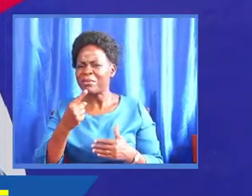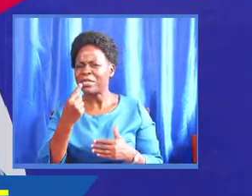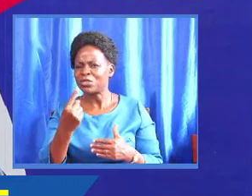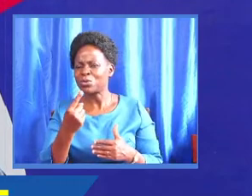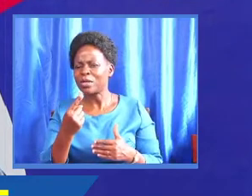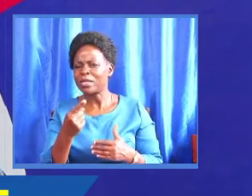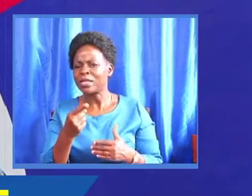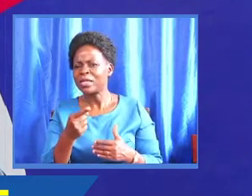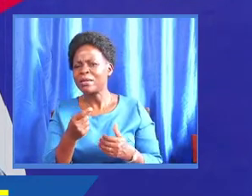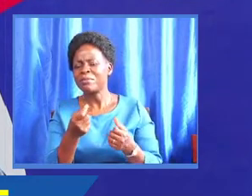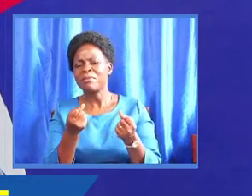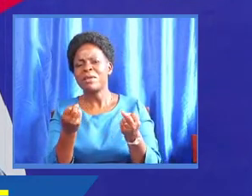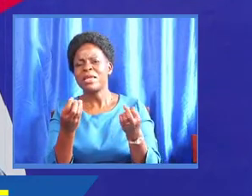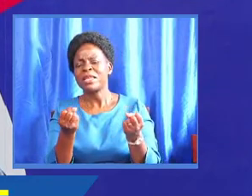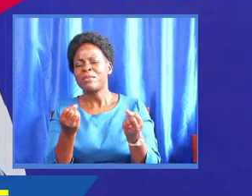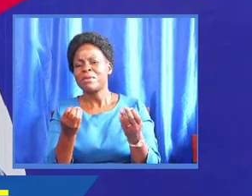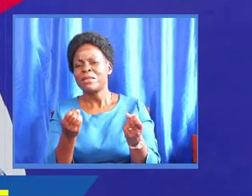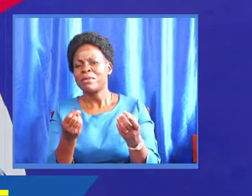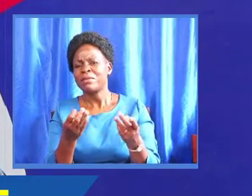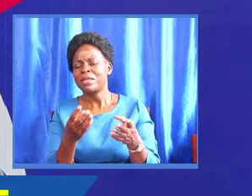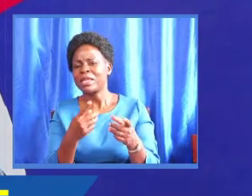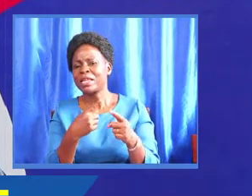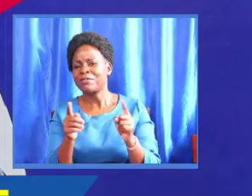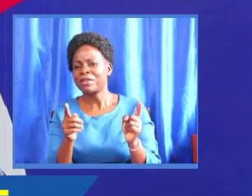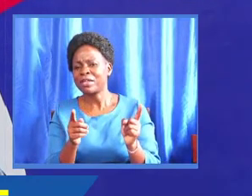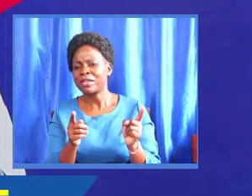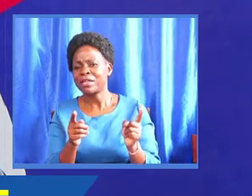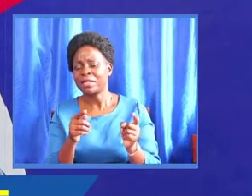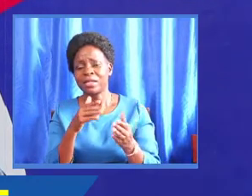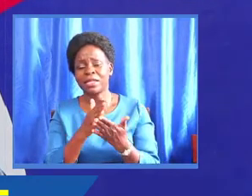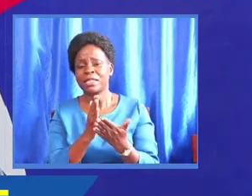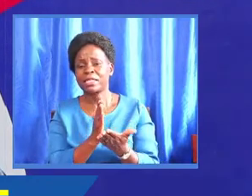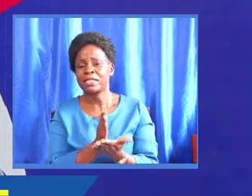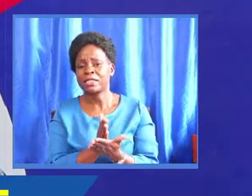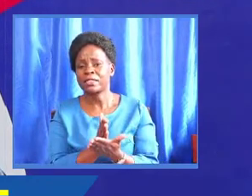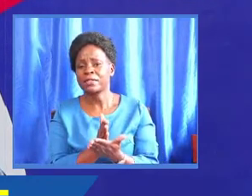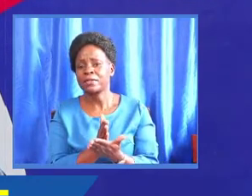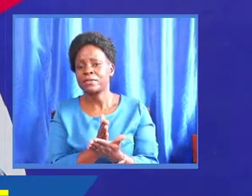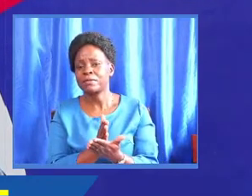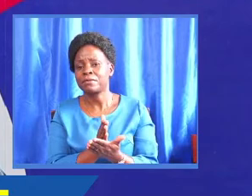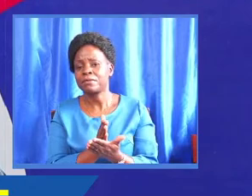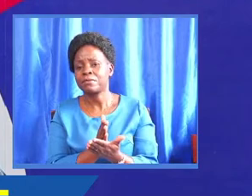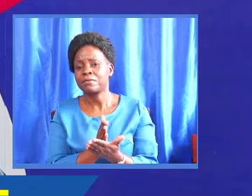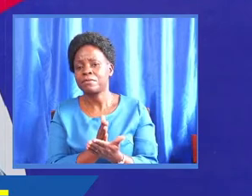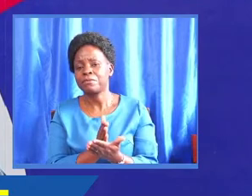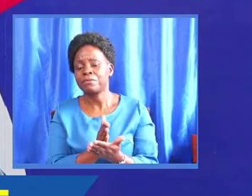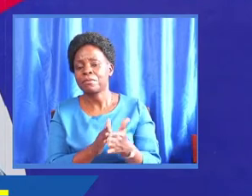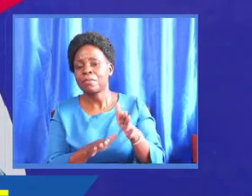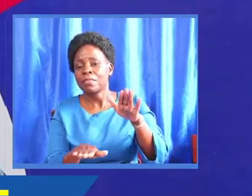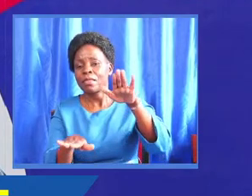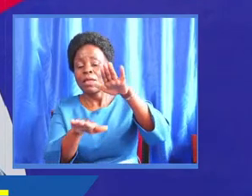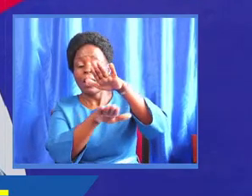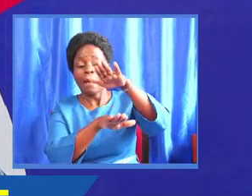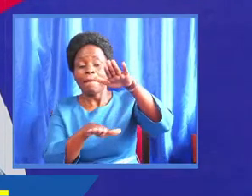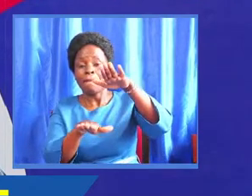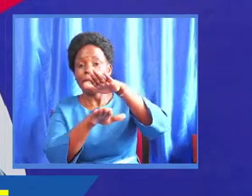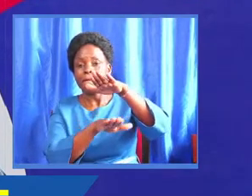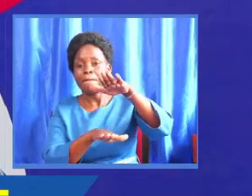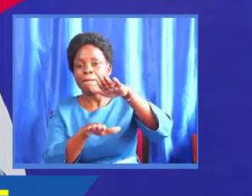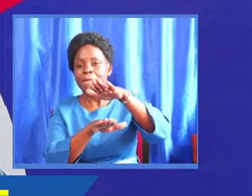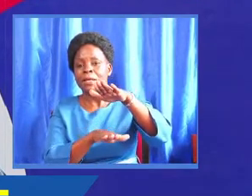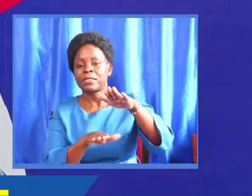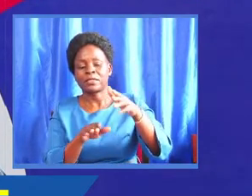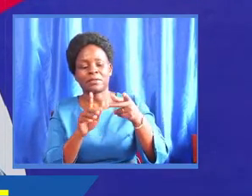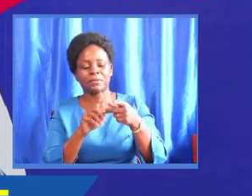land is in many, many different sectors. The basic one is